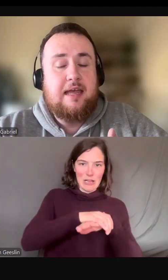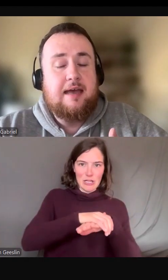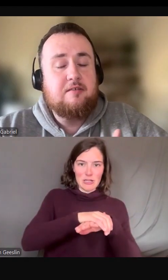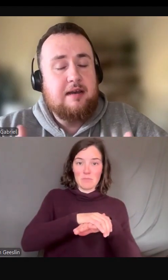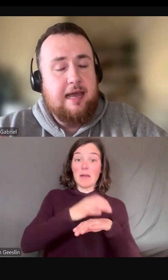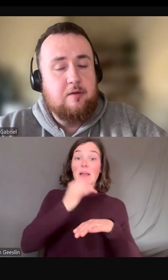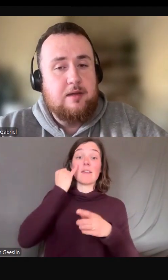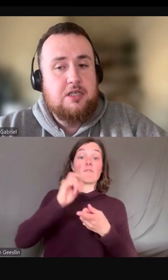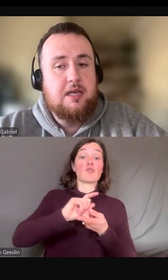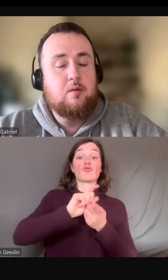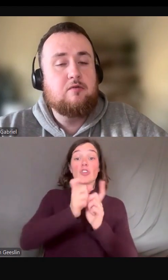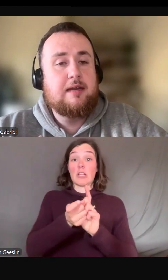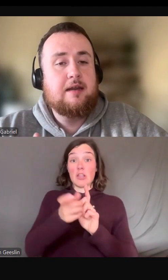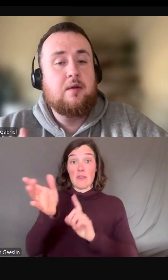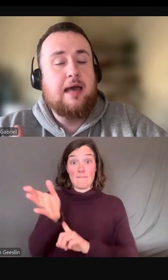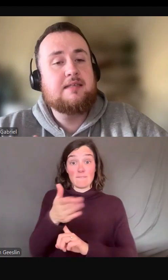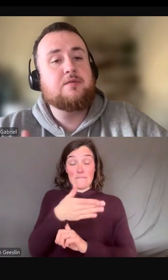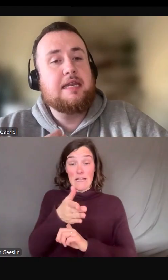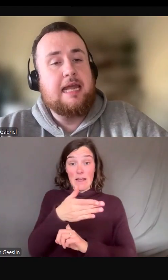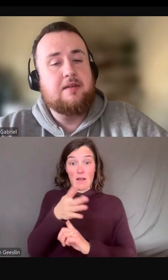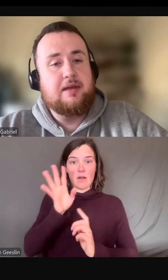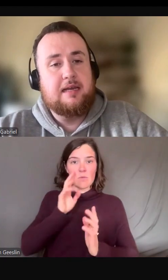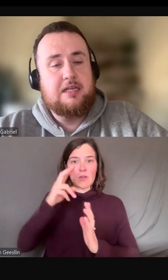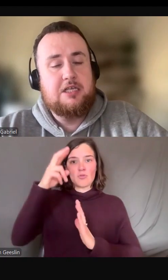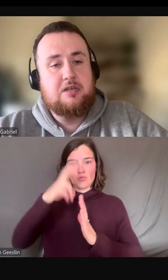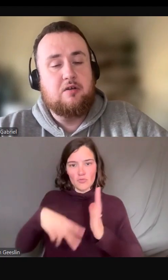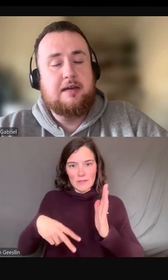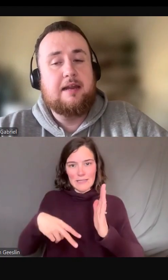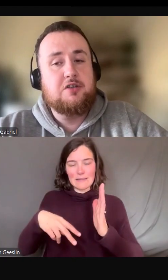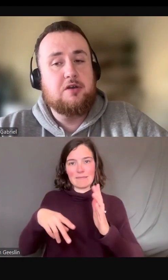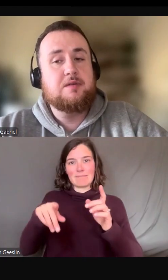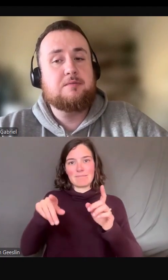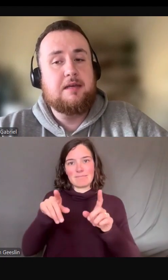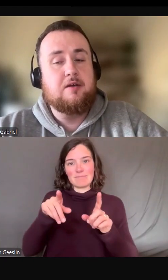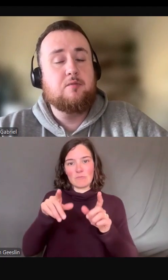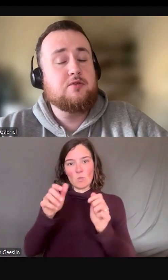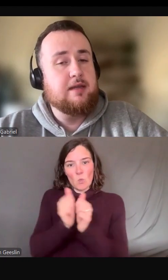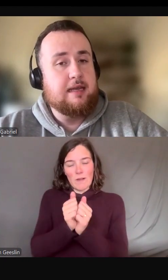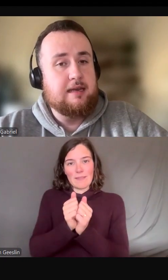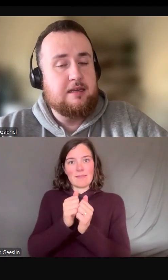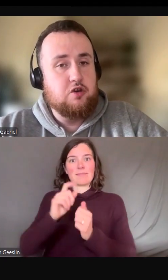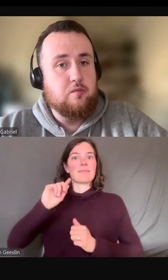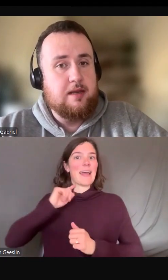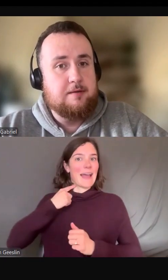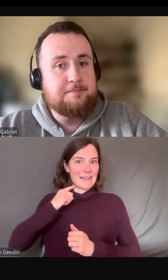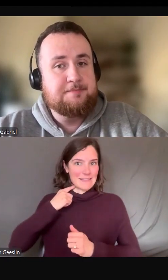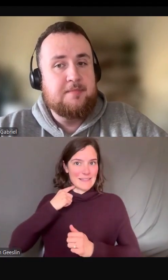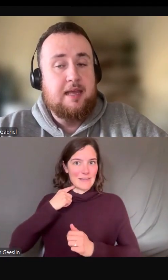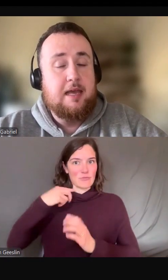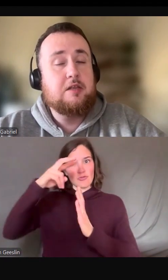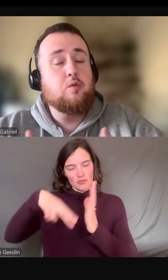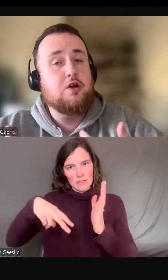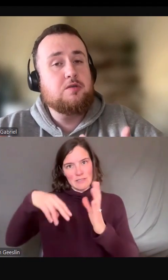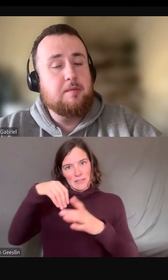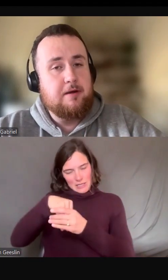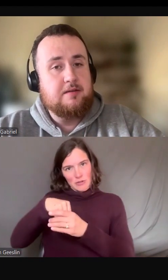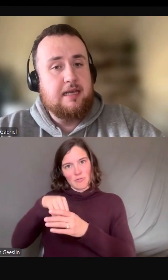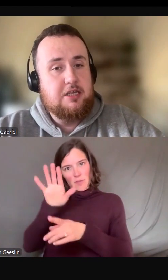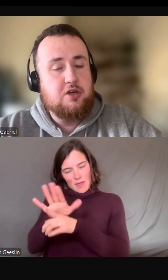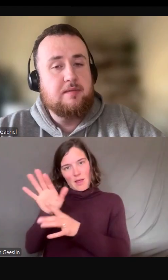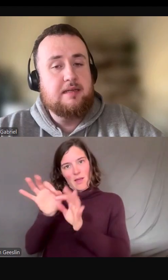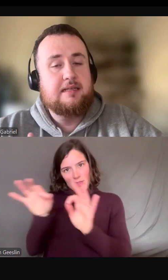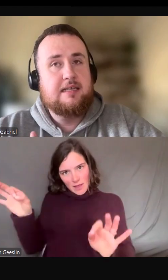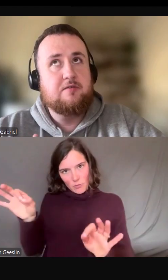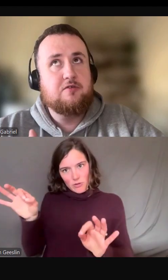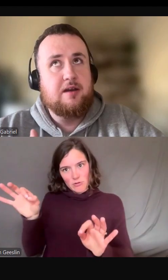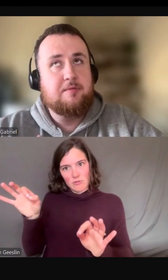of that language, it will read it out as if a native English or native German speaker was reading it in German. The words will be pronounced in